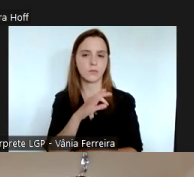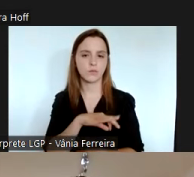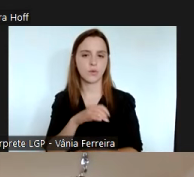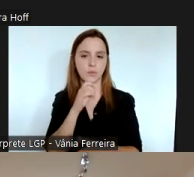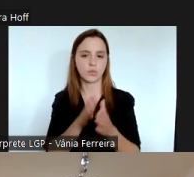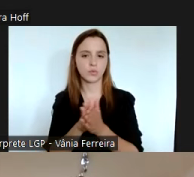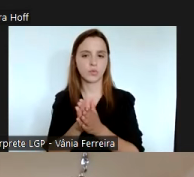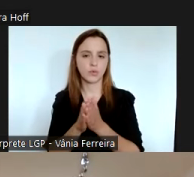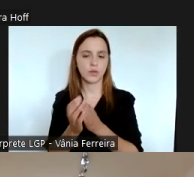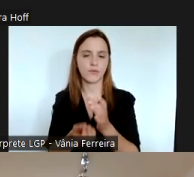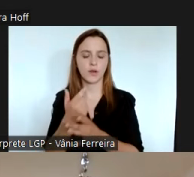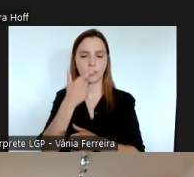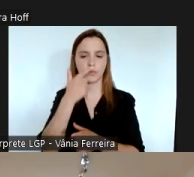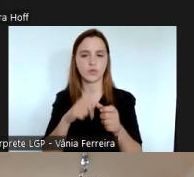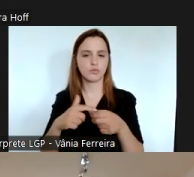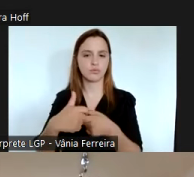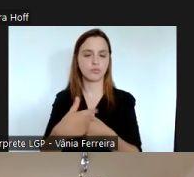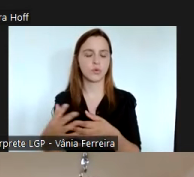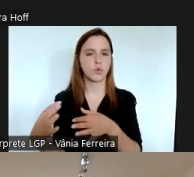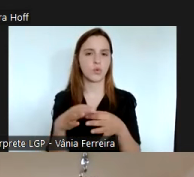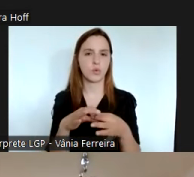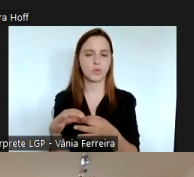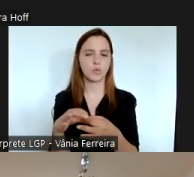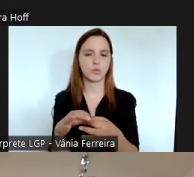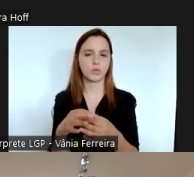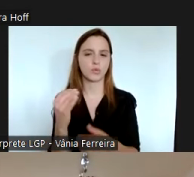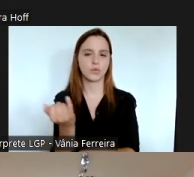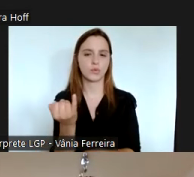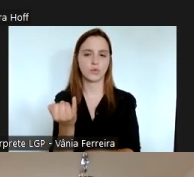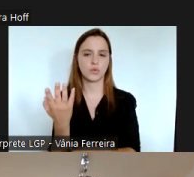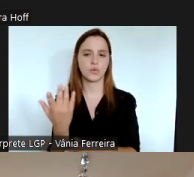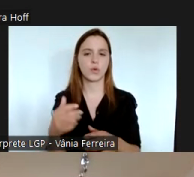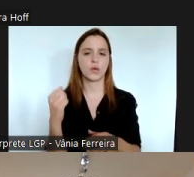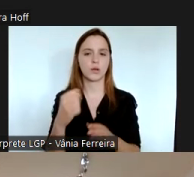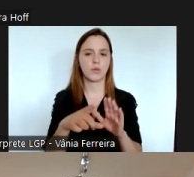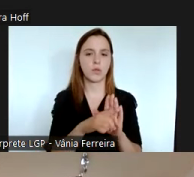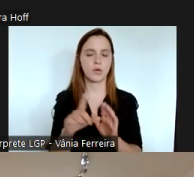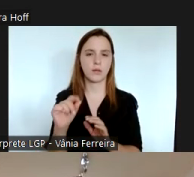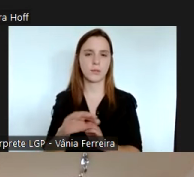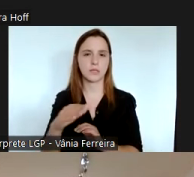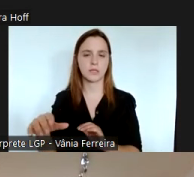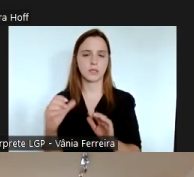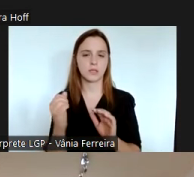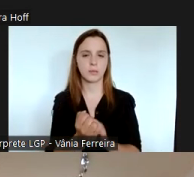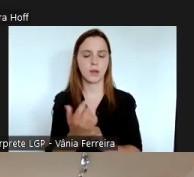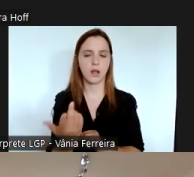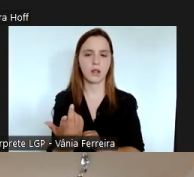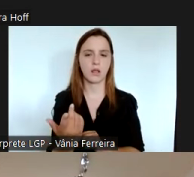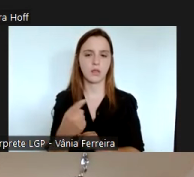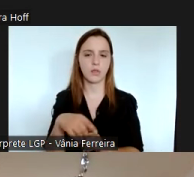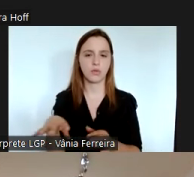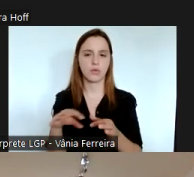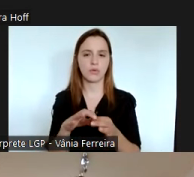our members. In collaboration with the Institute of Criminal Law and Criminal Science, we held our third